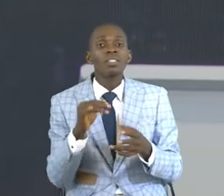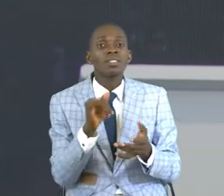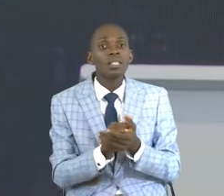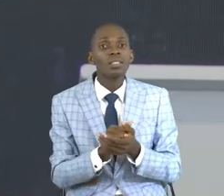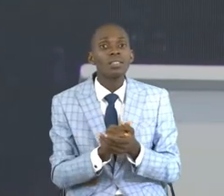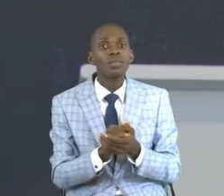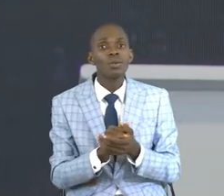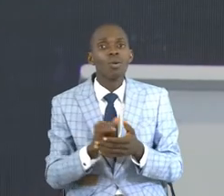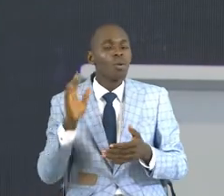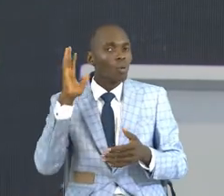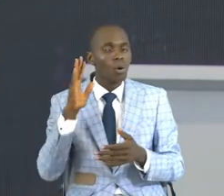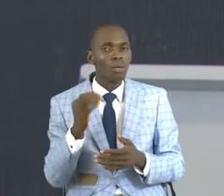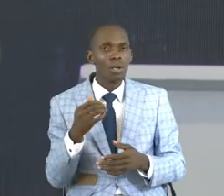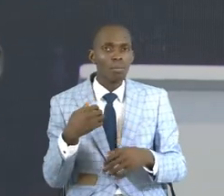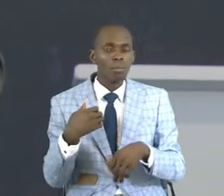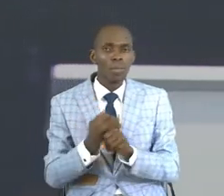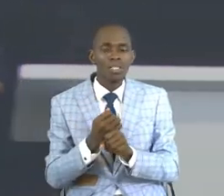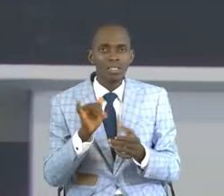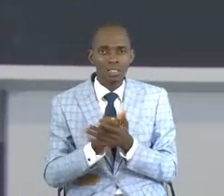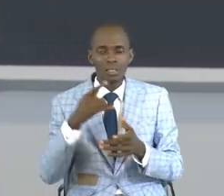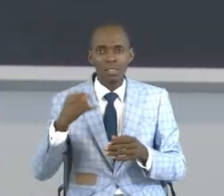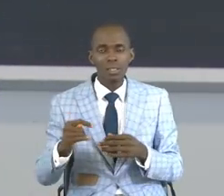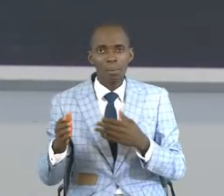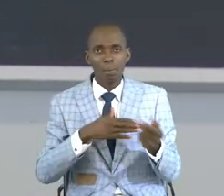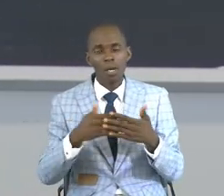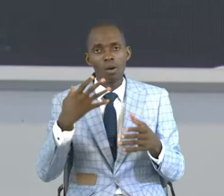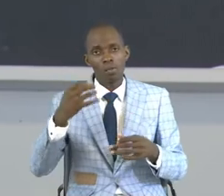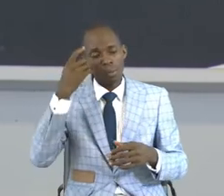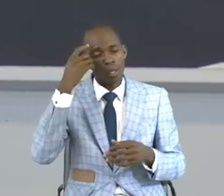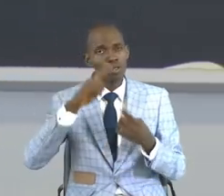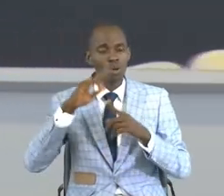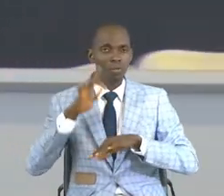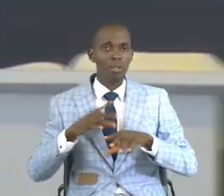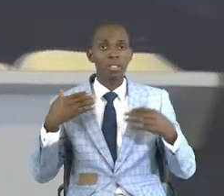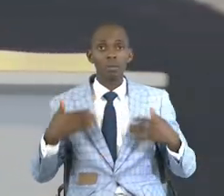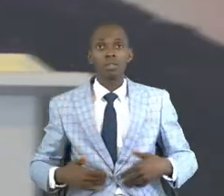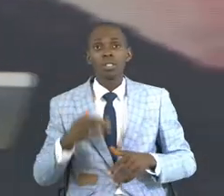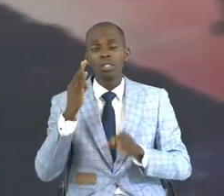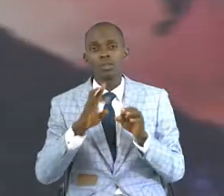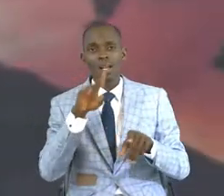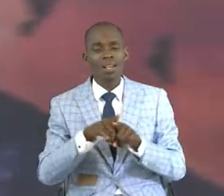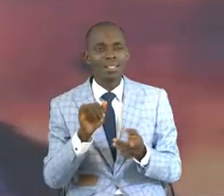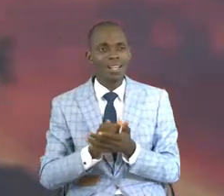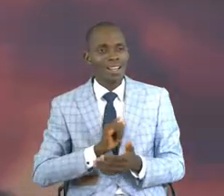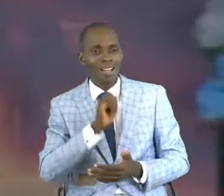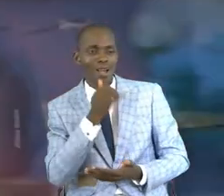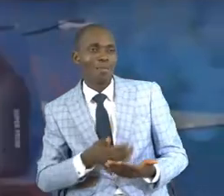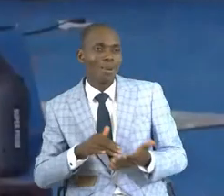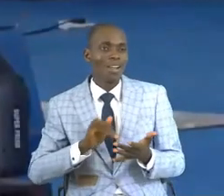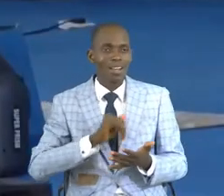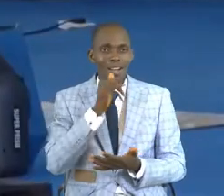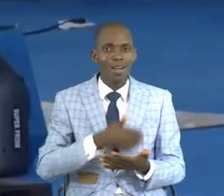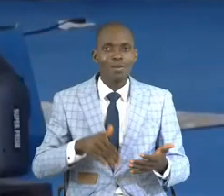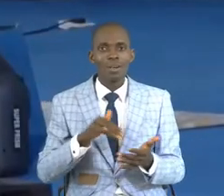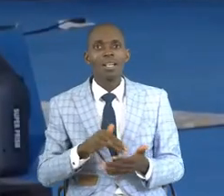the mind affects the body. And so if you're like that, I'm born again, and then you're always